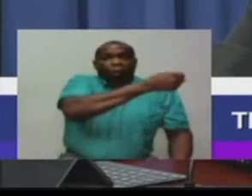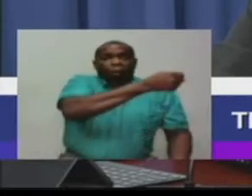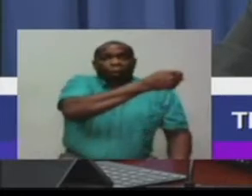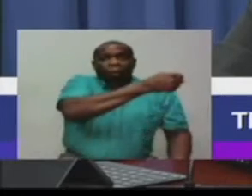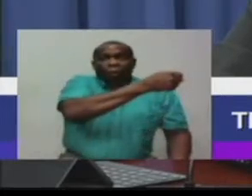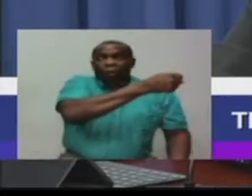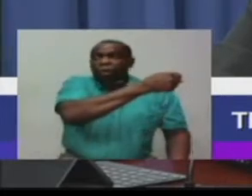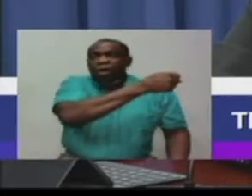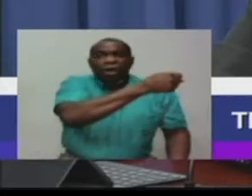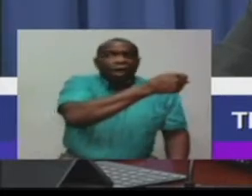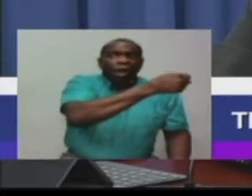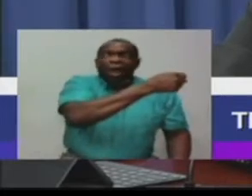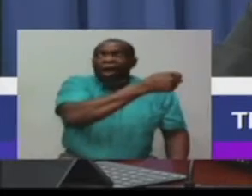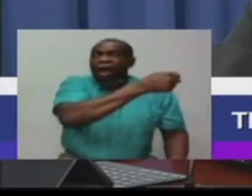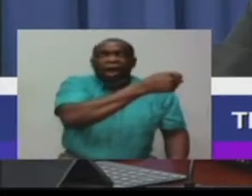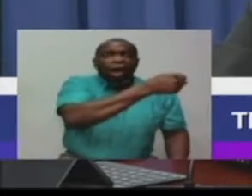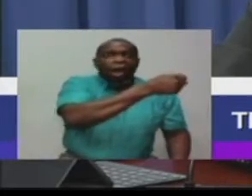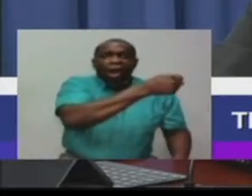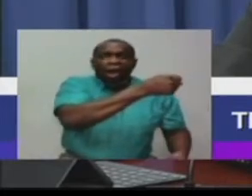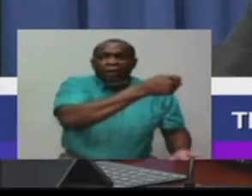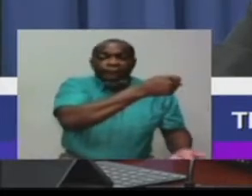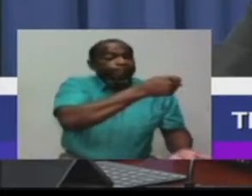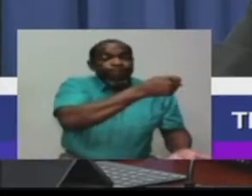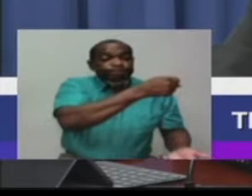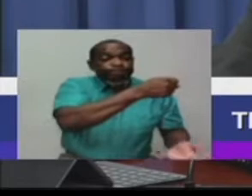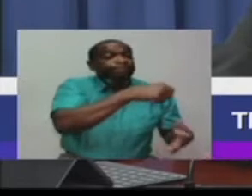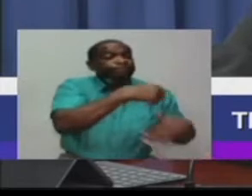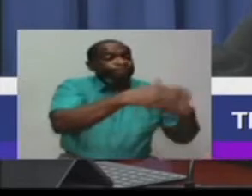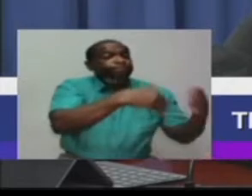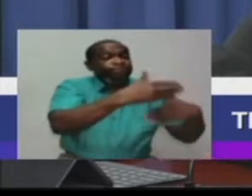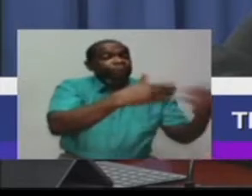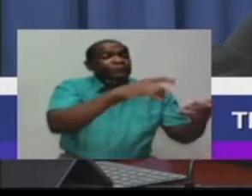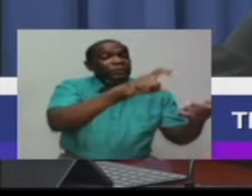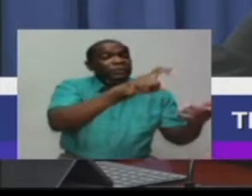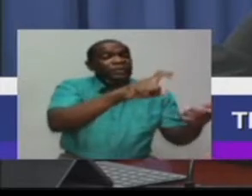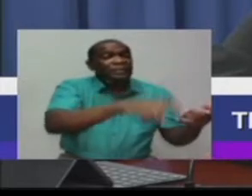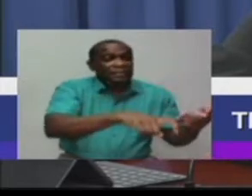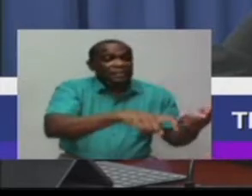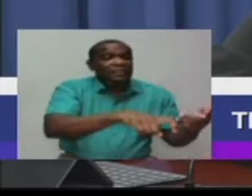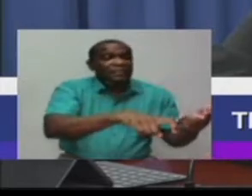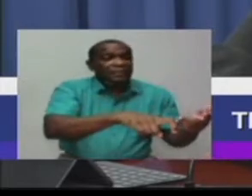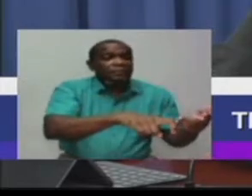and teachers. We will see what happens next week and so on. Okay?